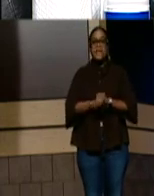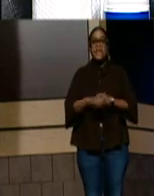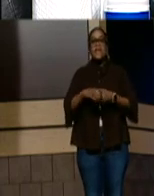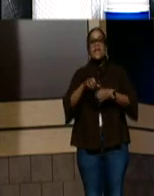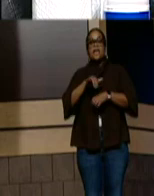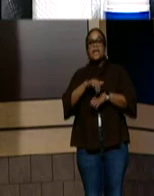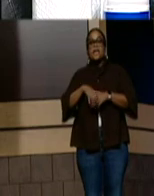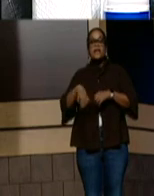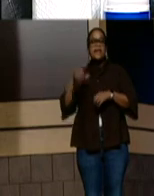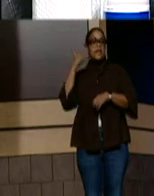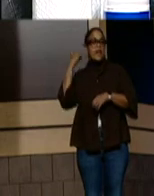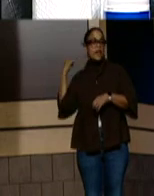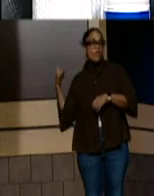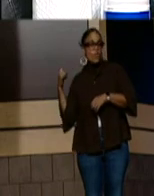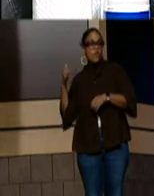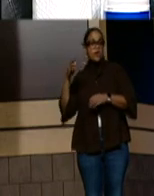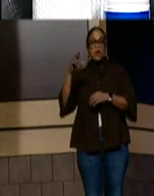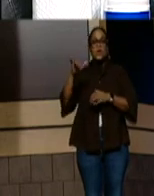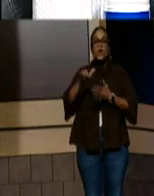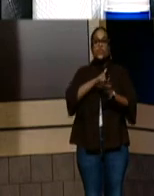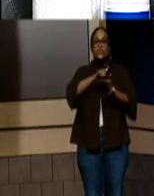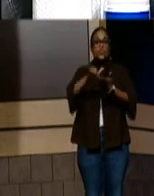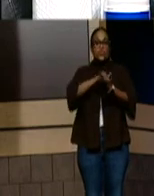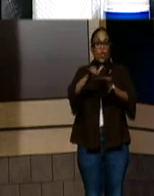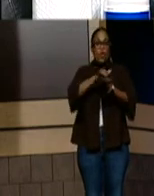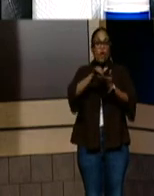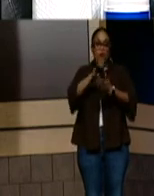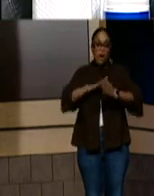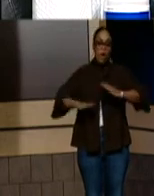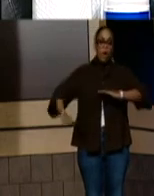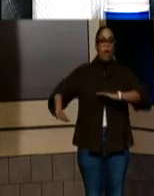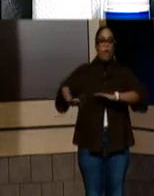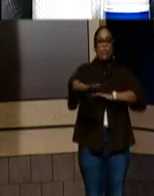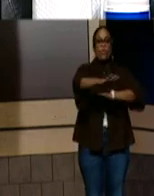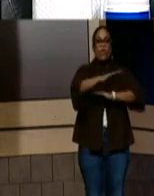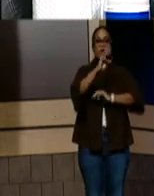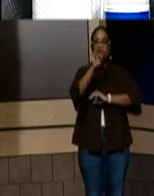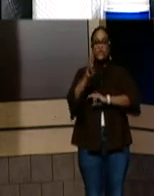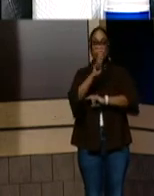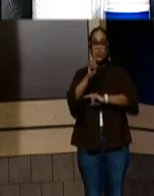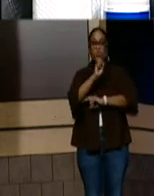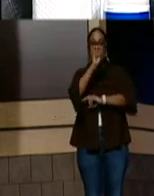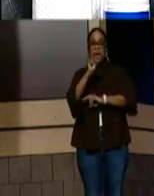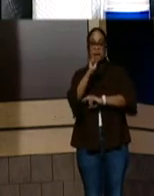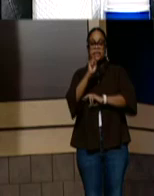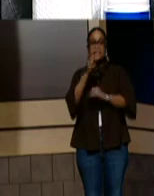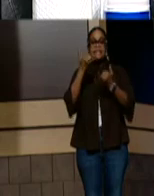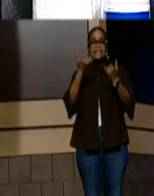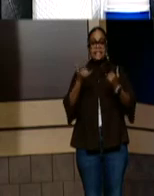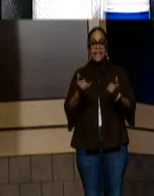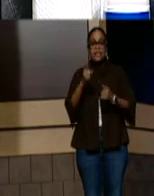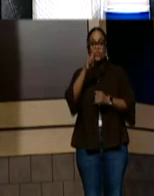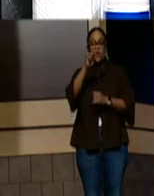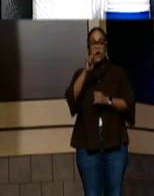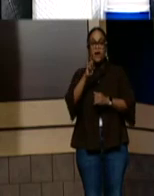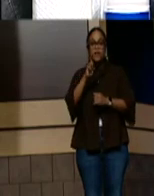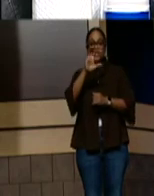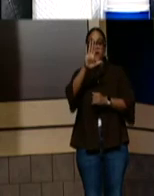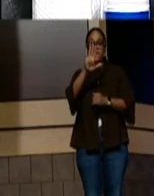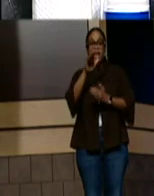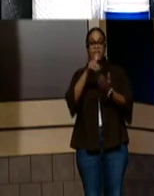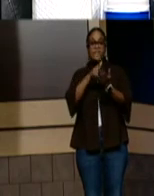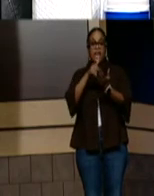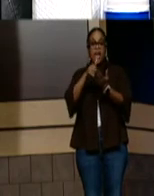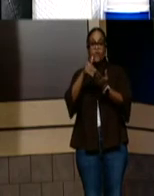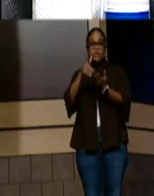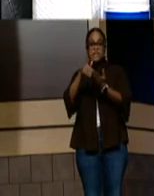California, New York, but across the U.S. I think as of today, there was something like 105,000 cases identified